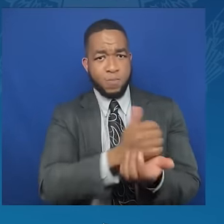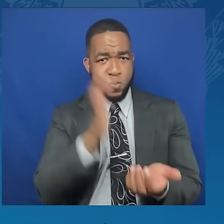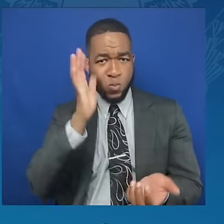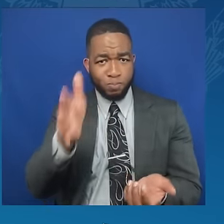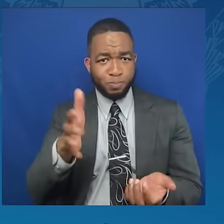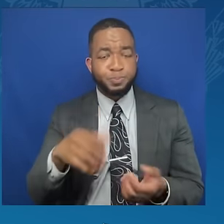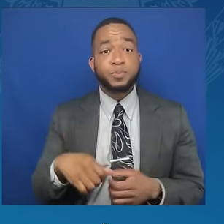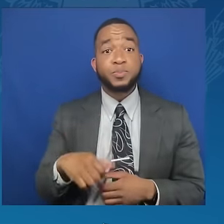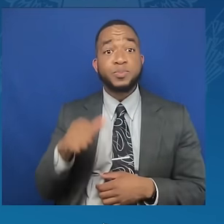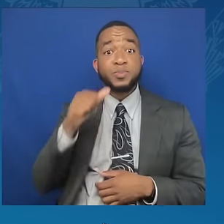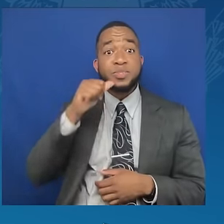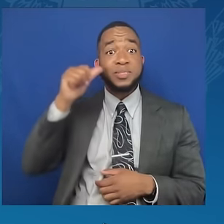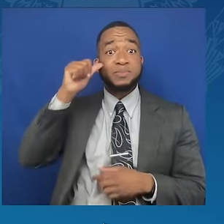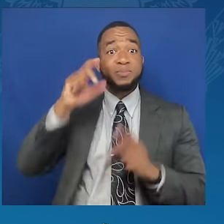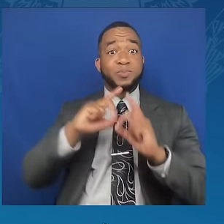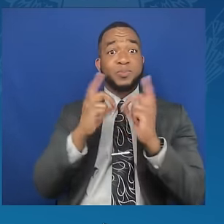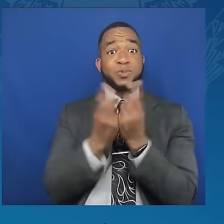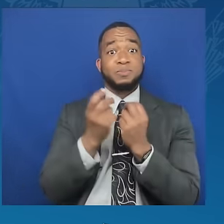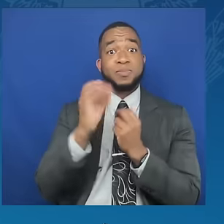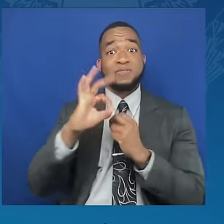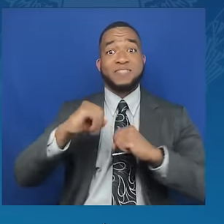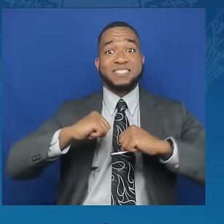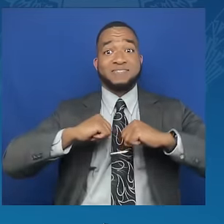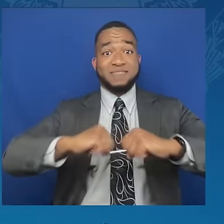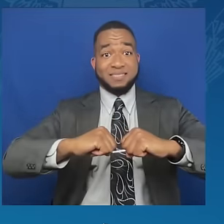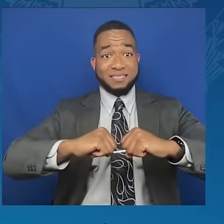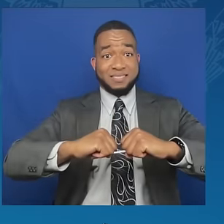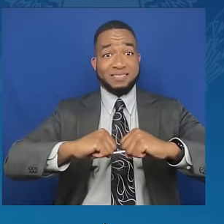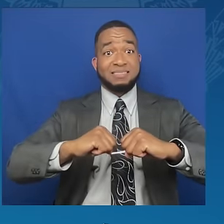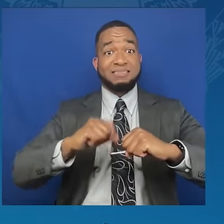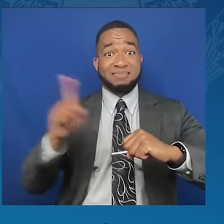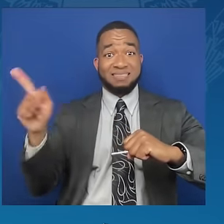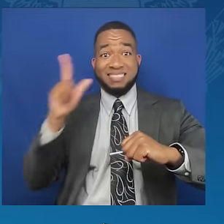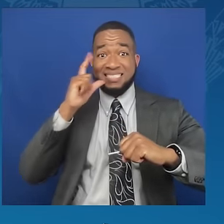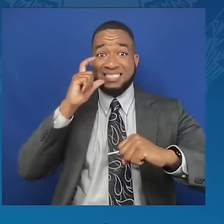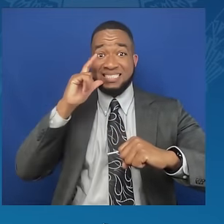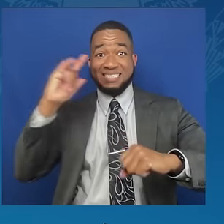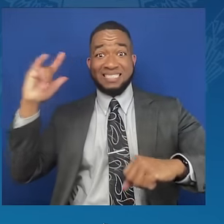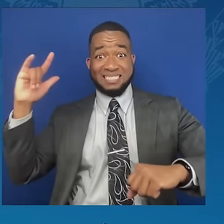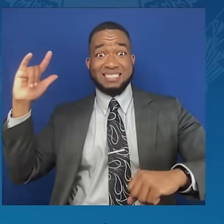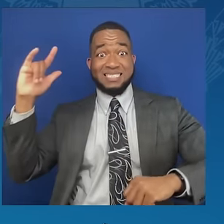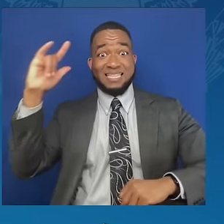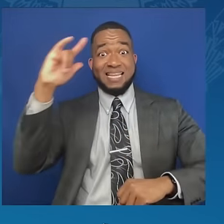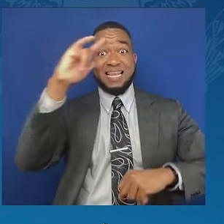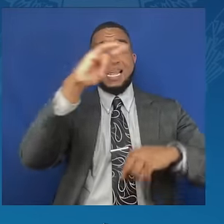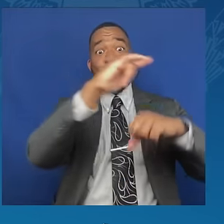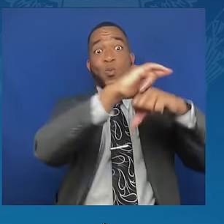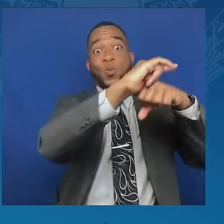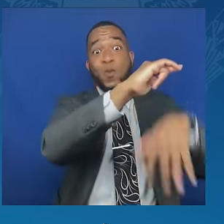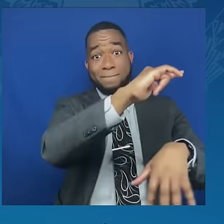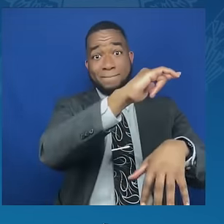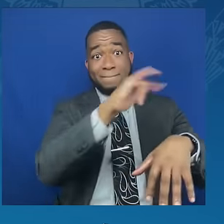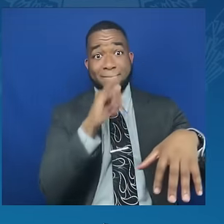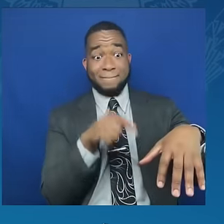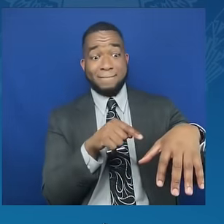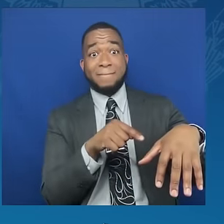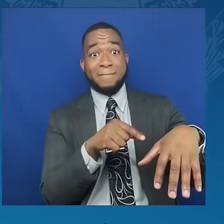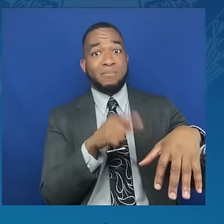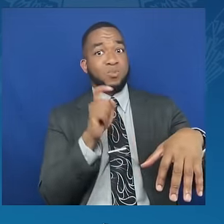first airdrop of humanitarian assistance, and the United States will continue these